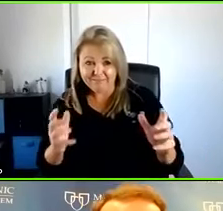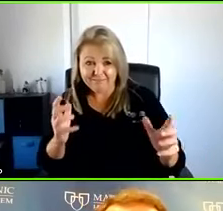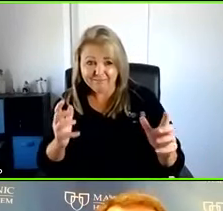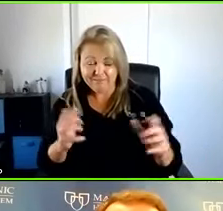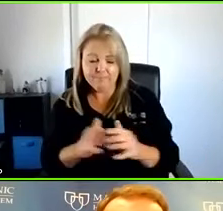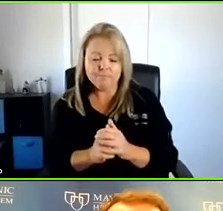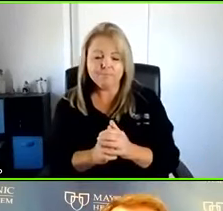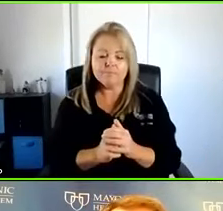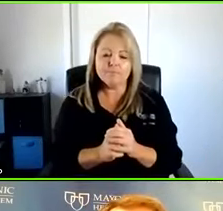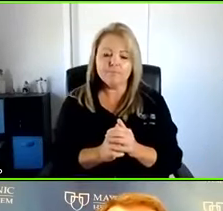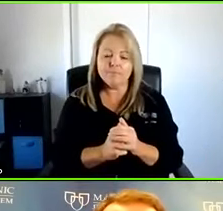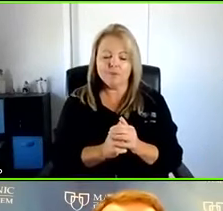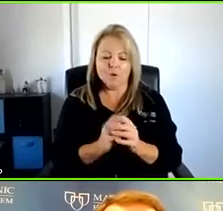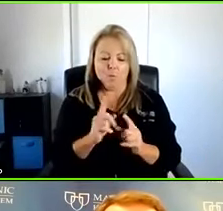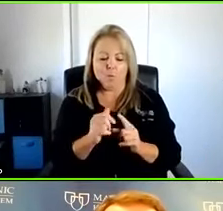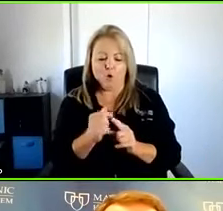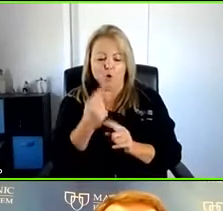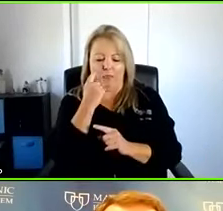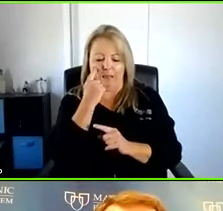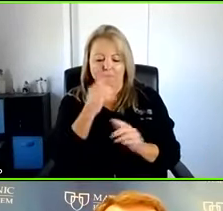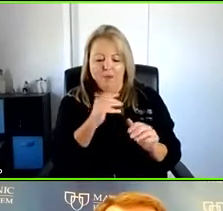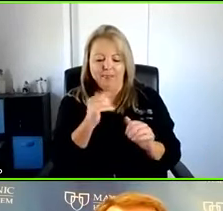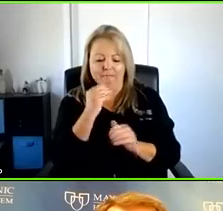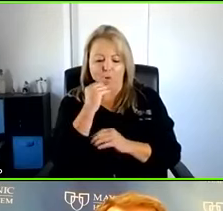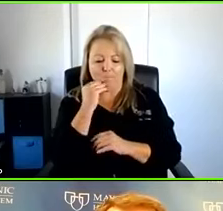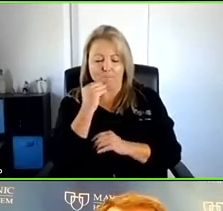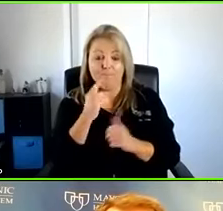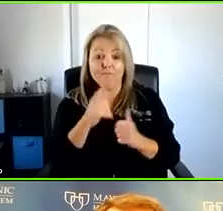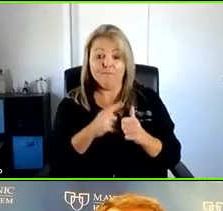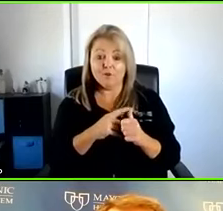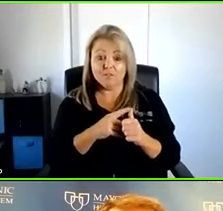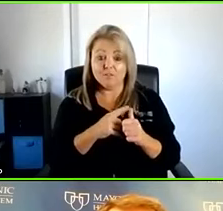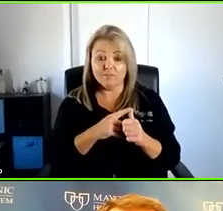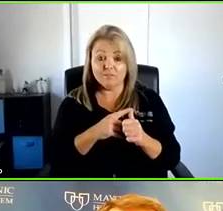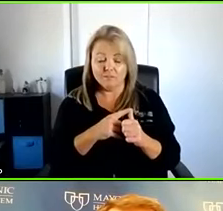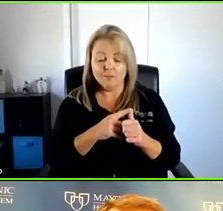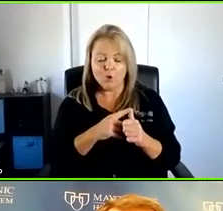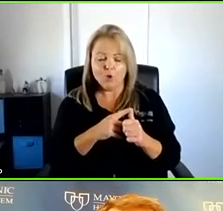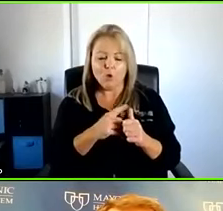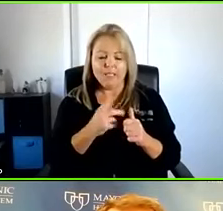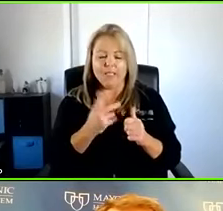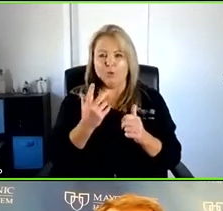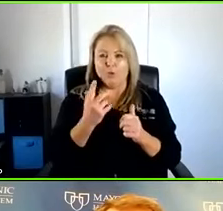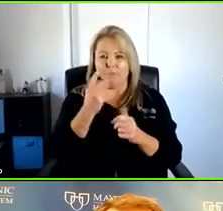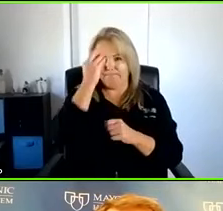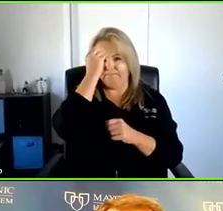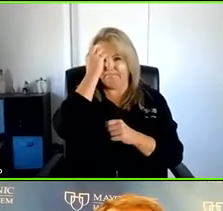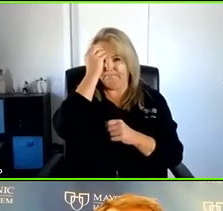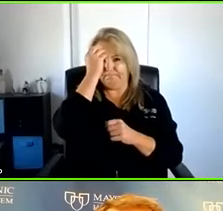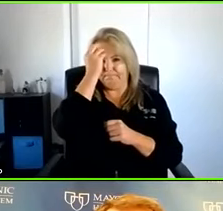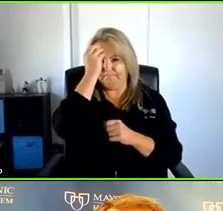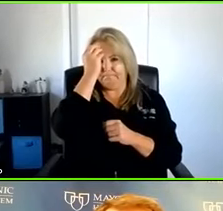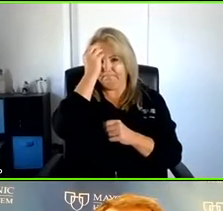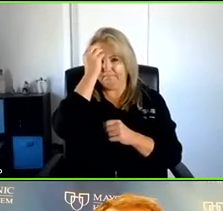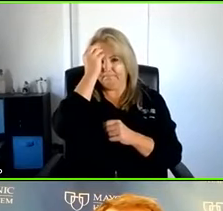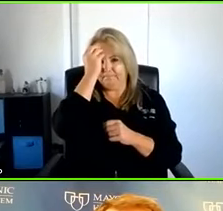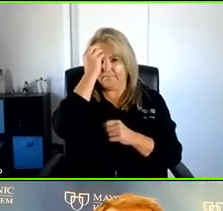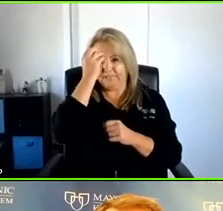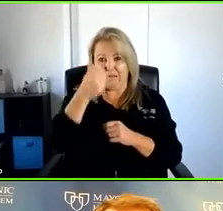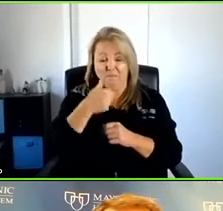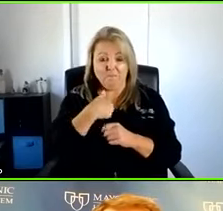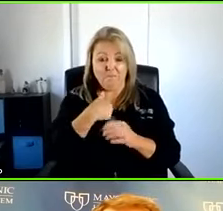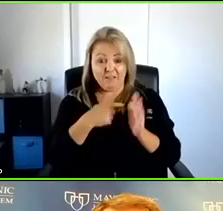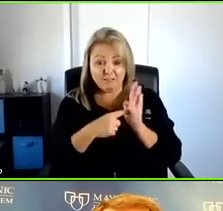Well, when you're thinking about leaving your home, first and foremost, you should be looking at, have you been, do you have